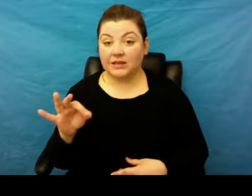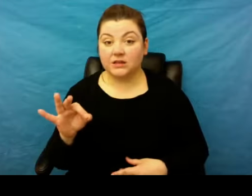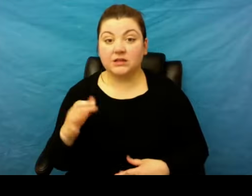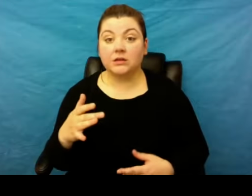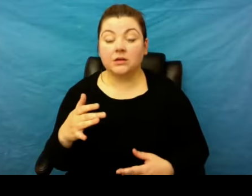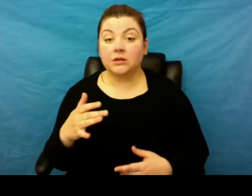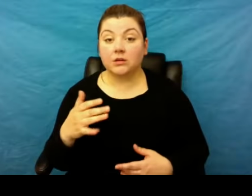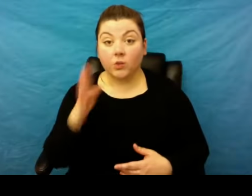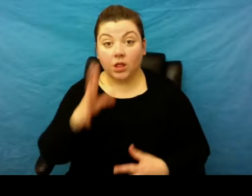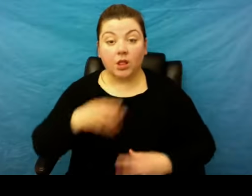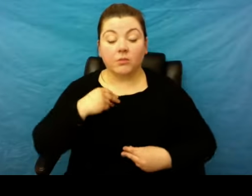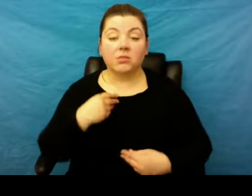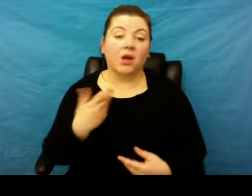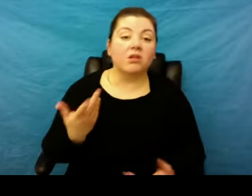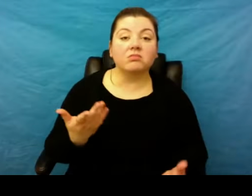through the population.